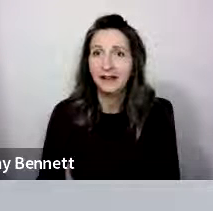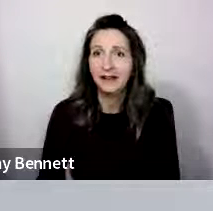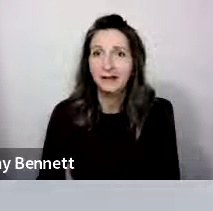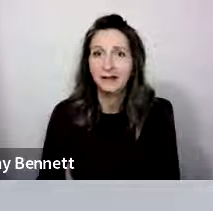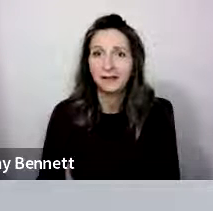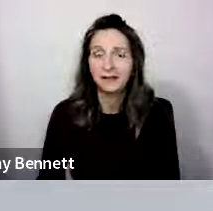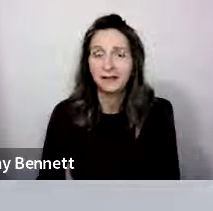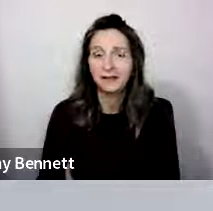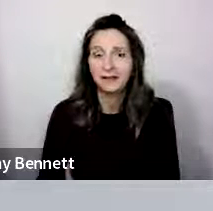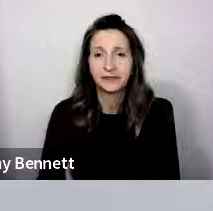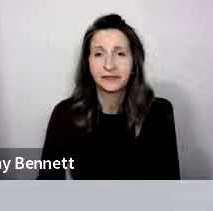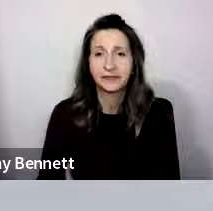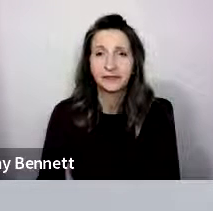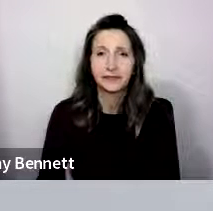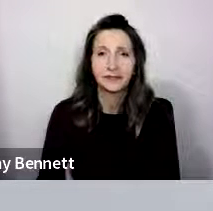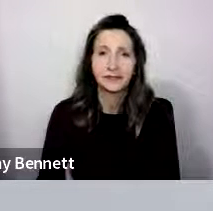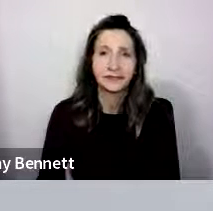King,